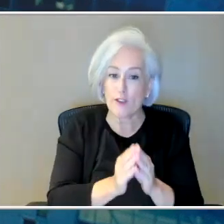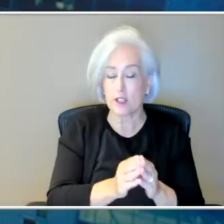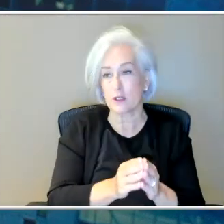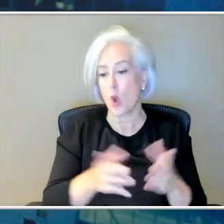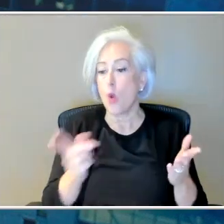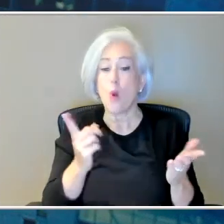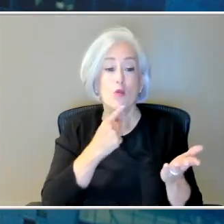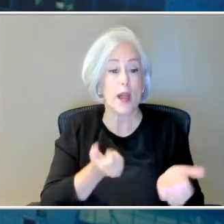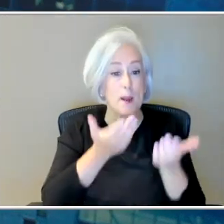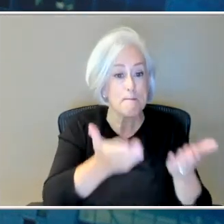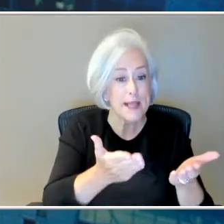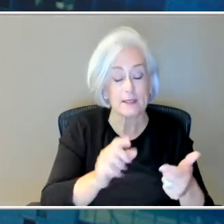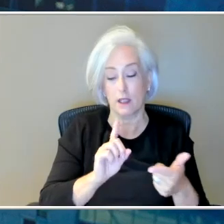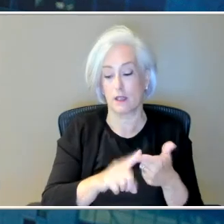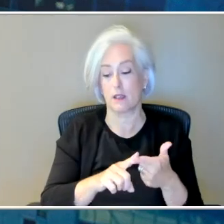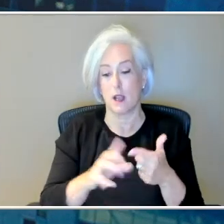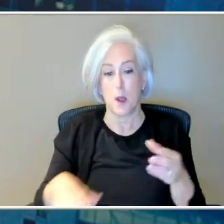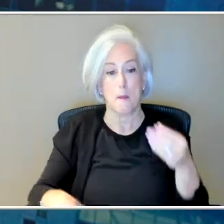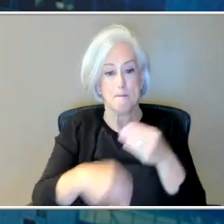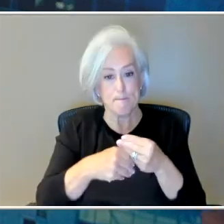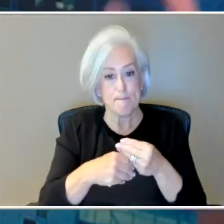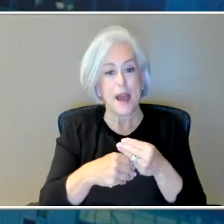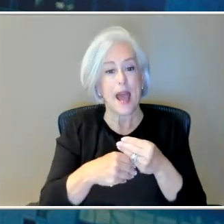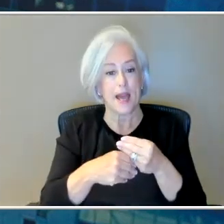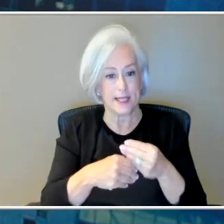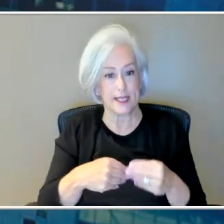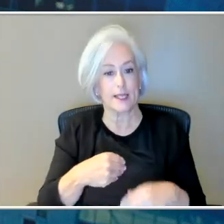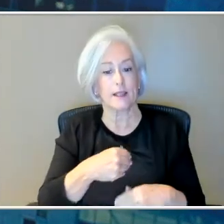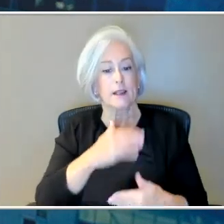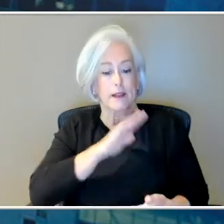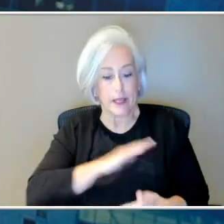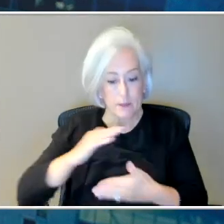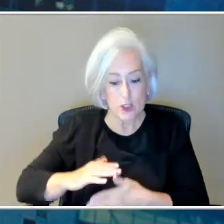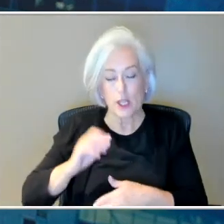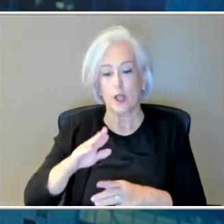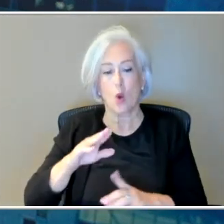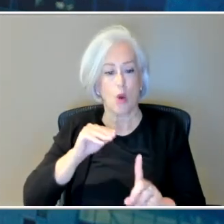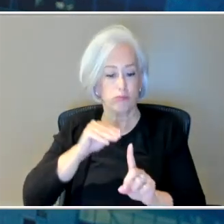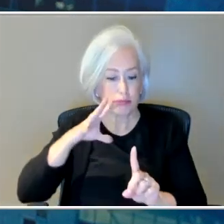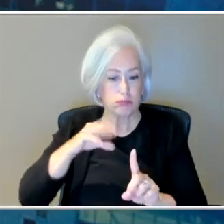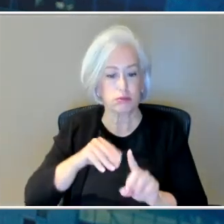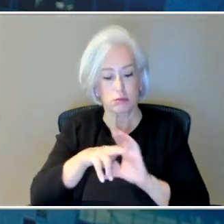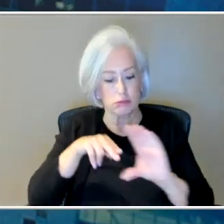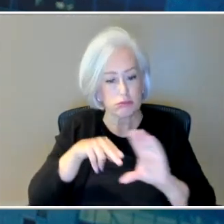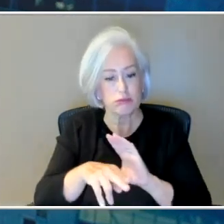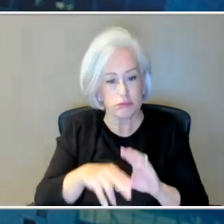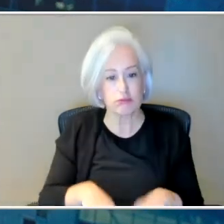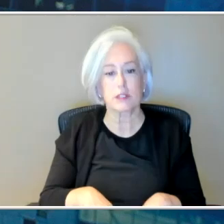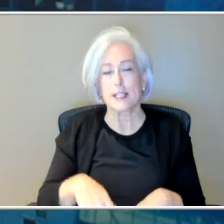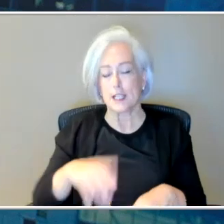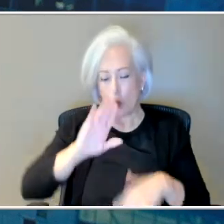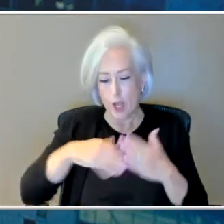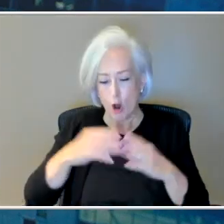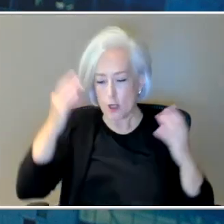imaging, a biopsy, or here's the treatment that all of us put our heads together to come up with a plan for this patient. And then we